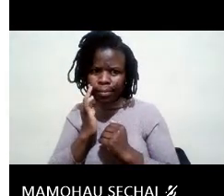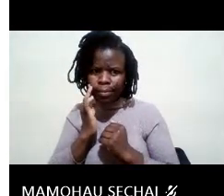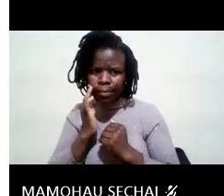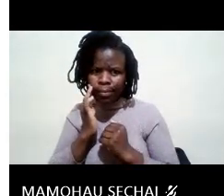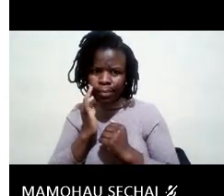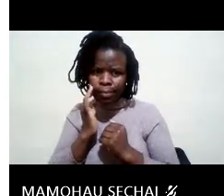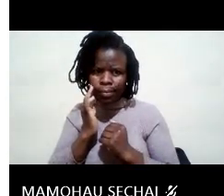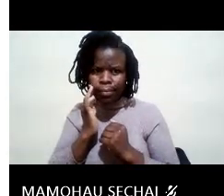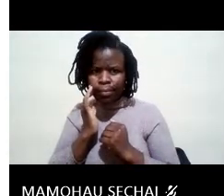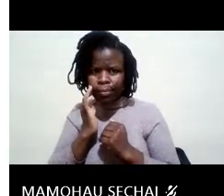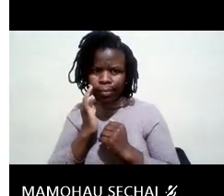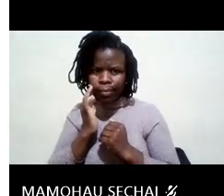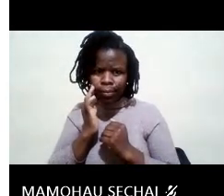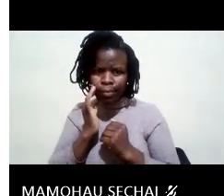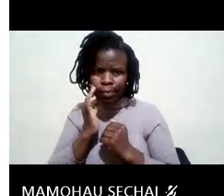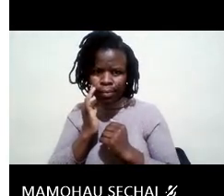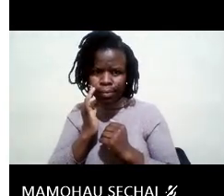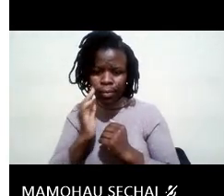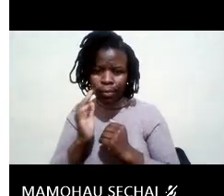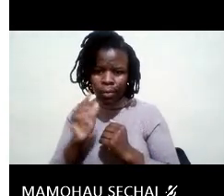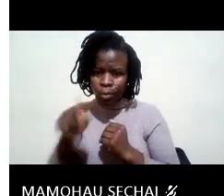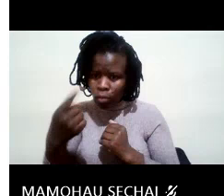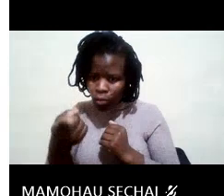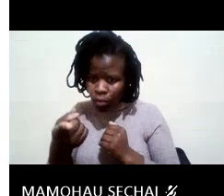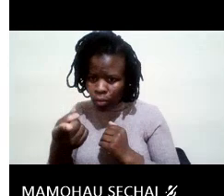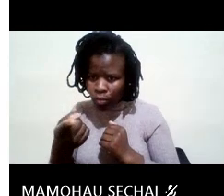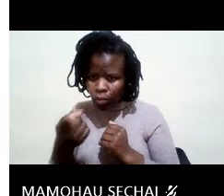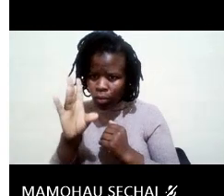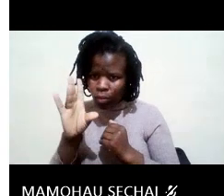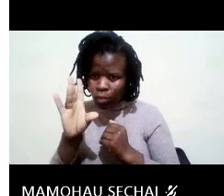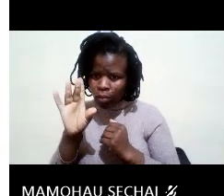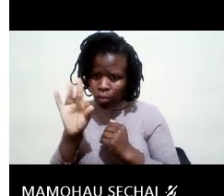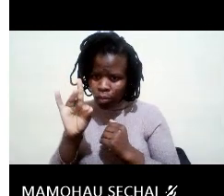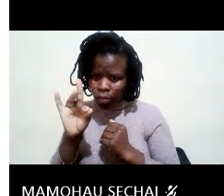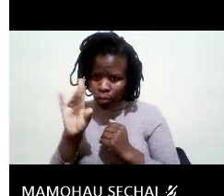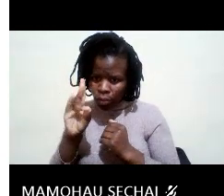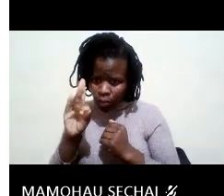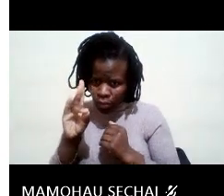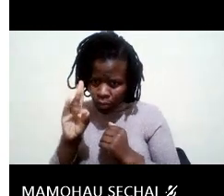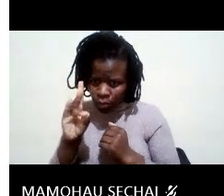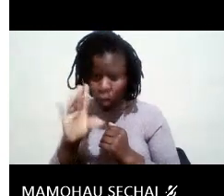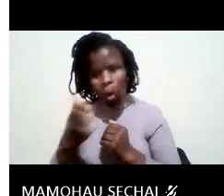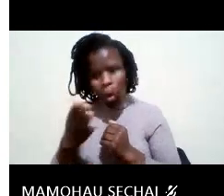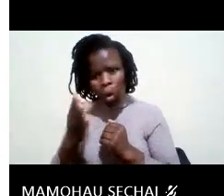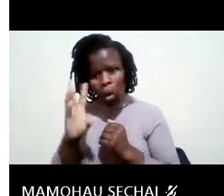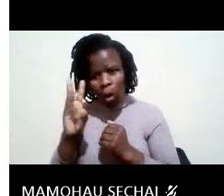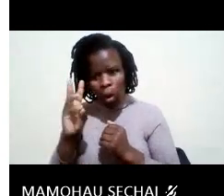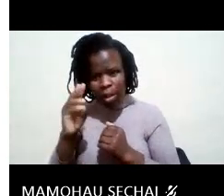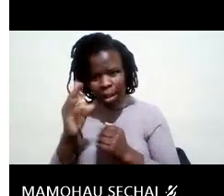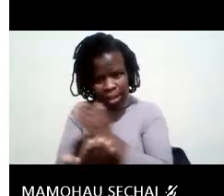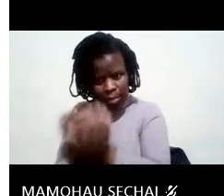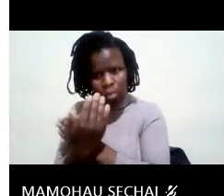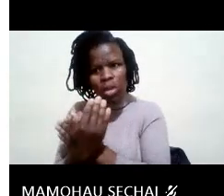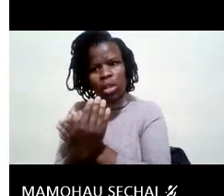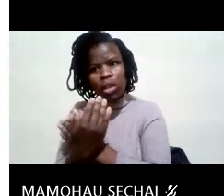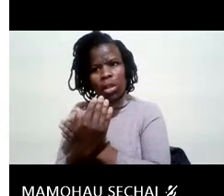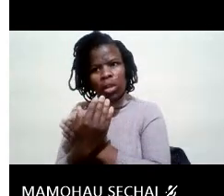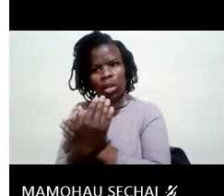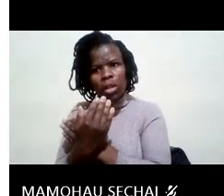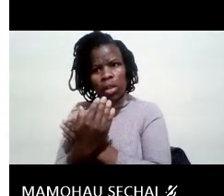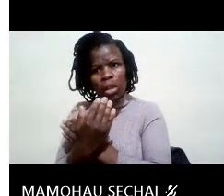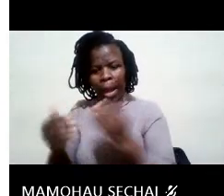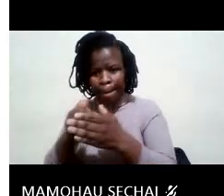Wednesday, tomorrow evening, or latest Thursday morning, okay, Thursday morning before noon, I should